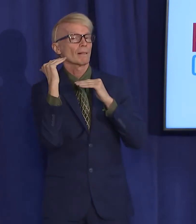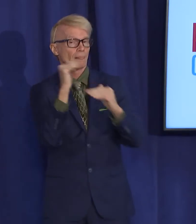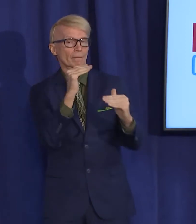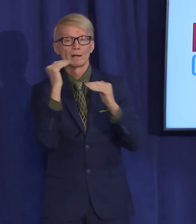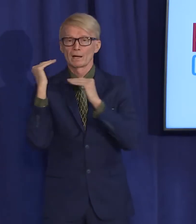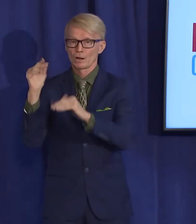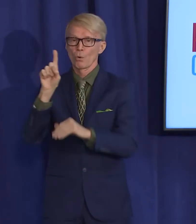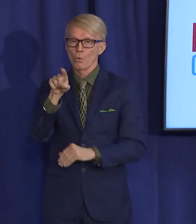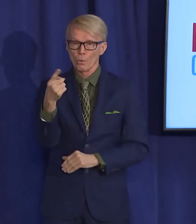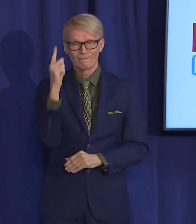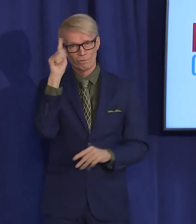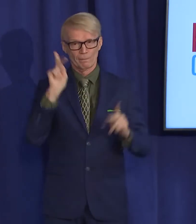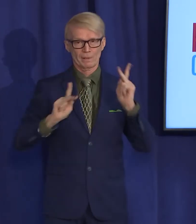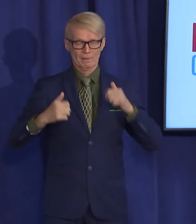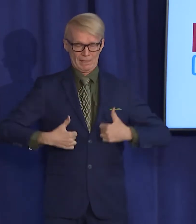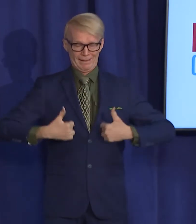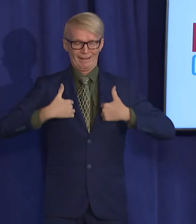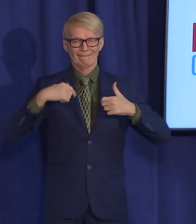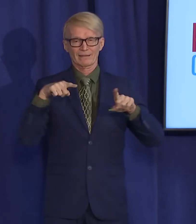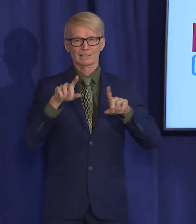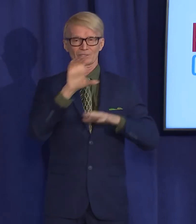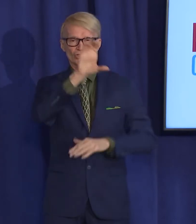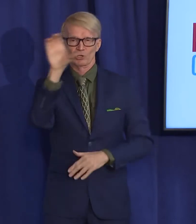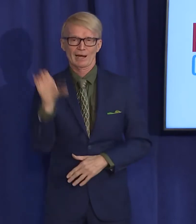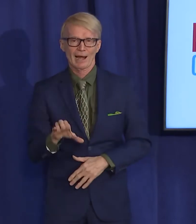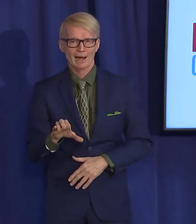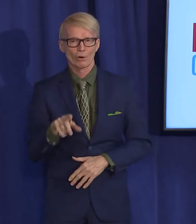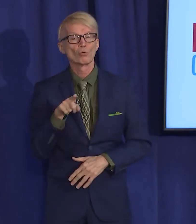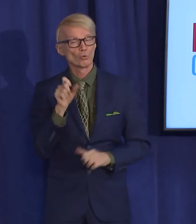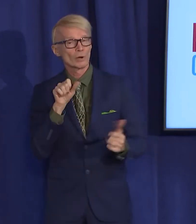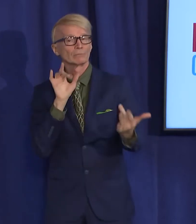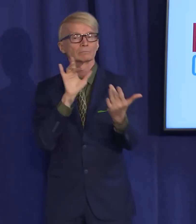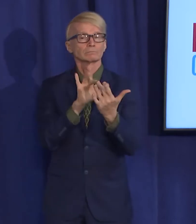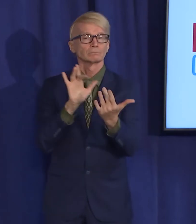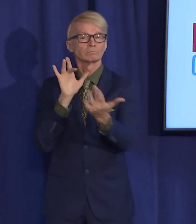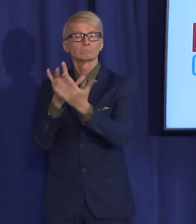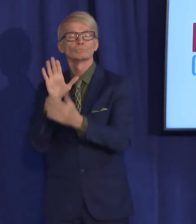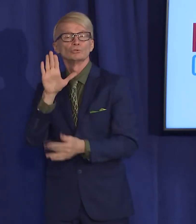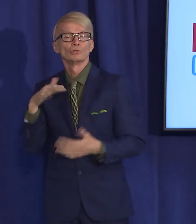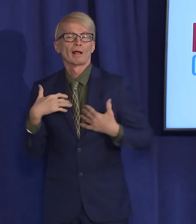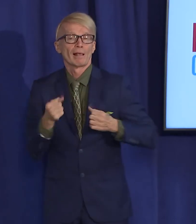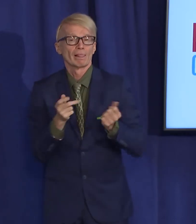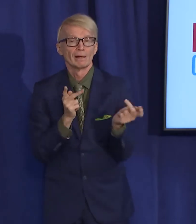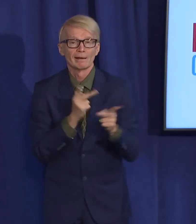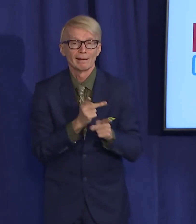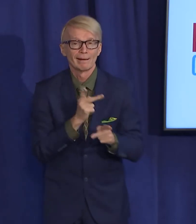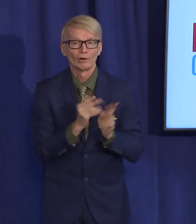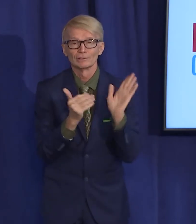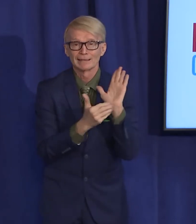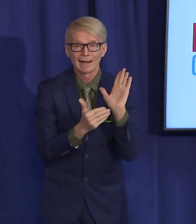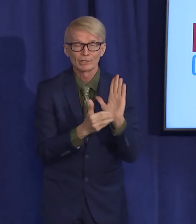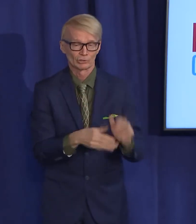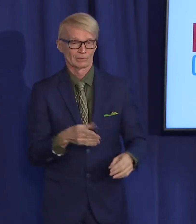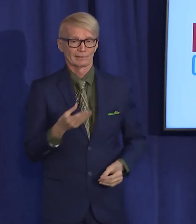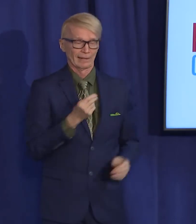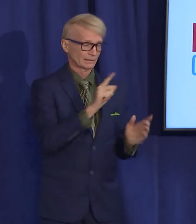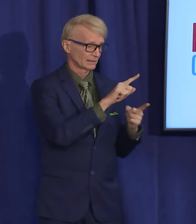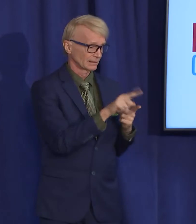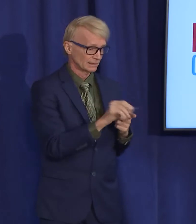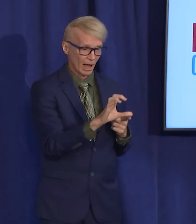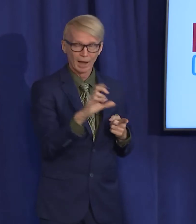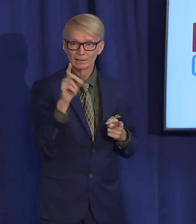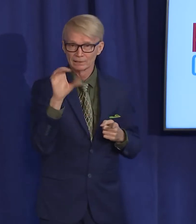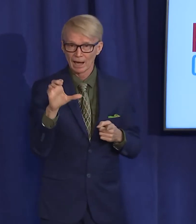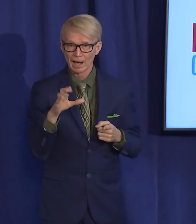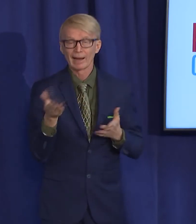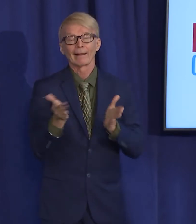for Chicago residents. So keep checking with your healthcare provider, keep checking ZocDoc. Again, more vaccine is coming.